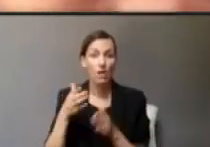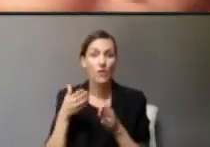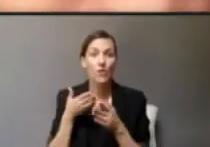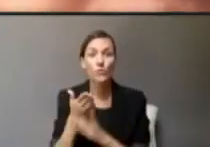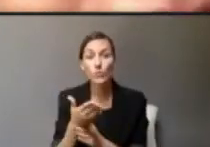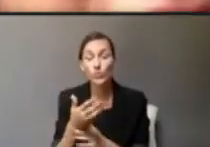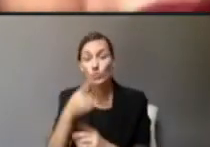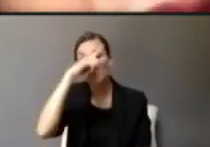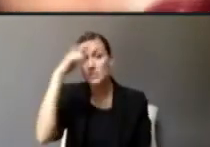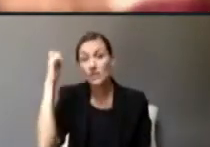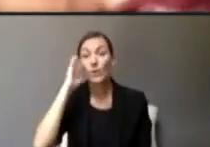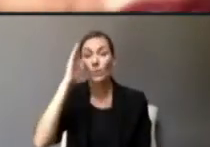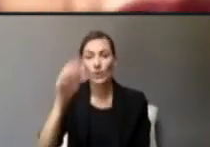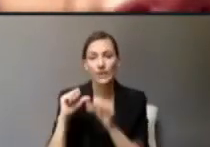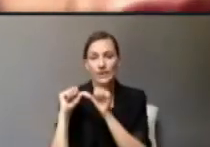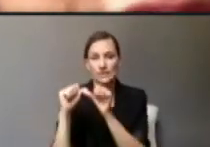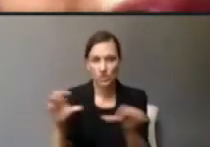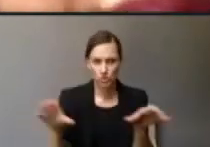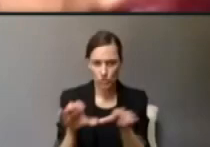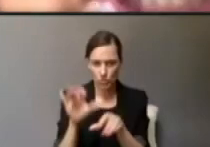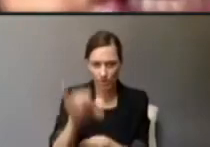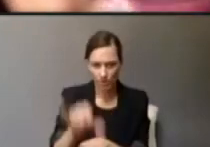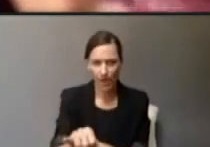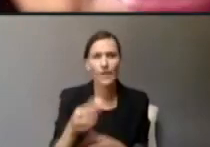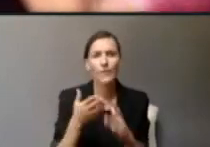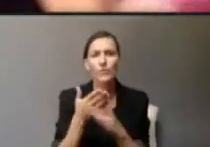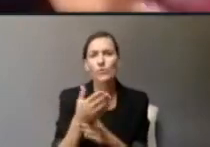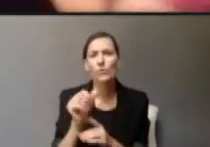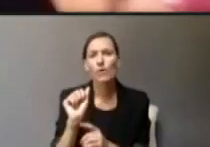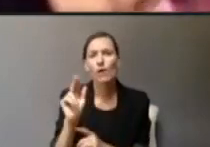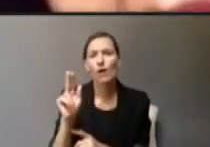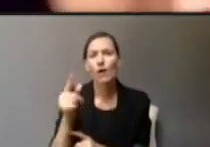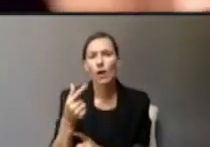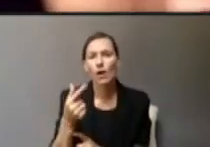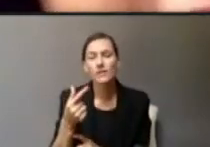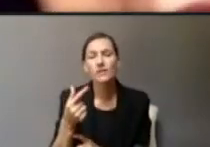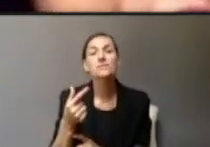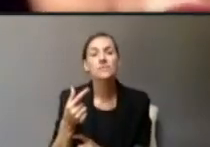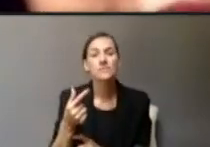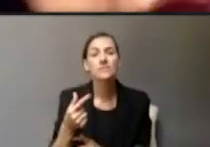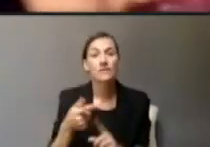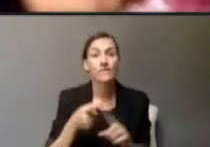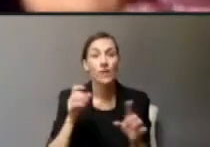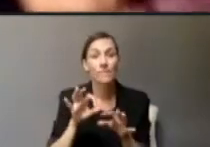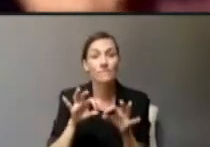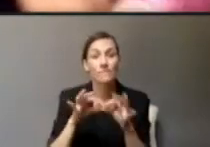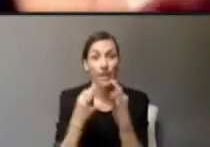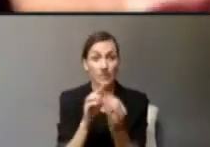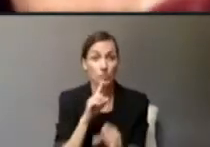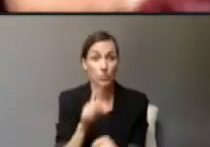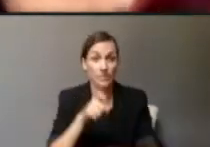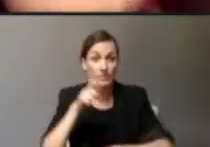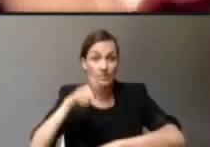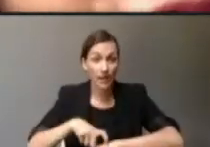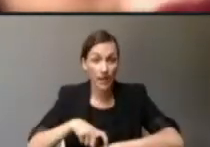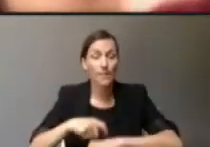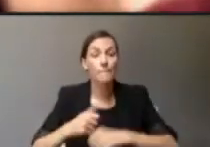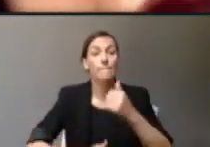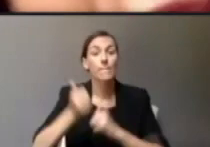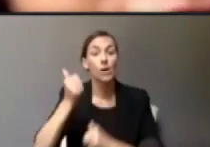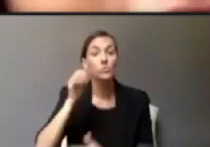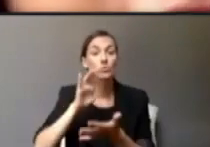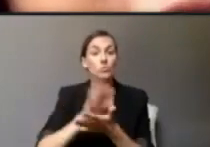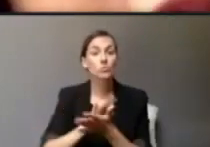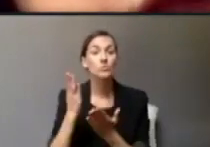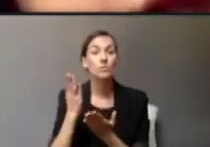we'll continue to do that through August in order to sort of continue to get the feedback from families and say real time. Most schools are offering